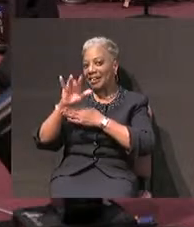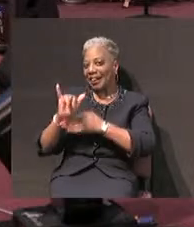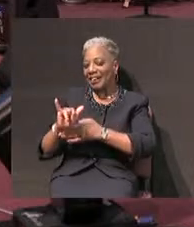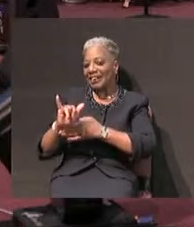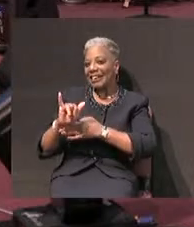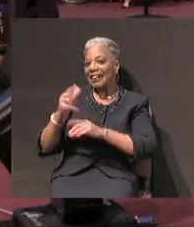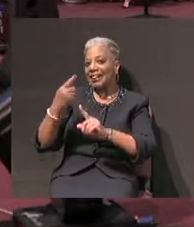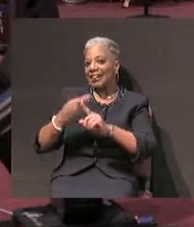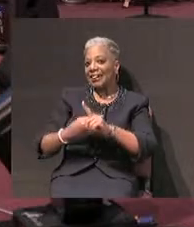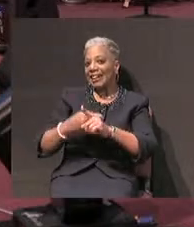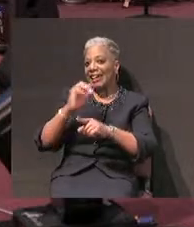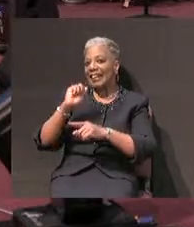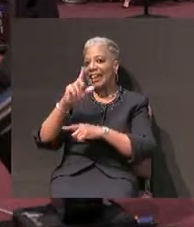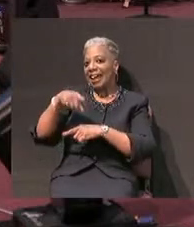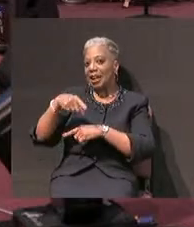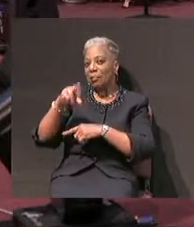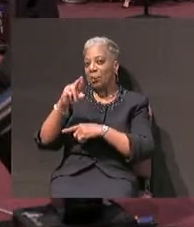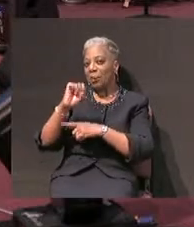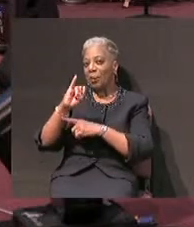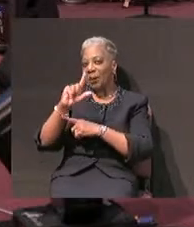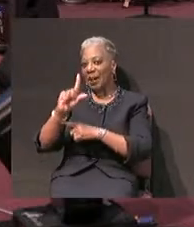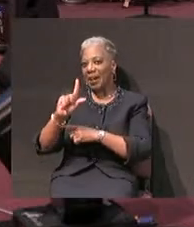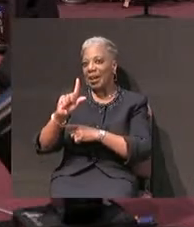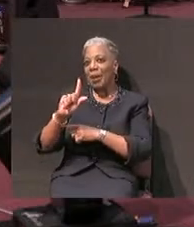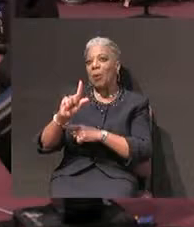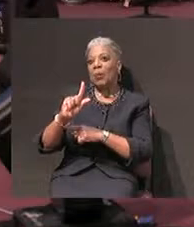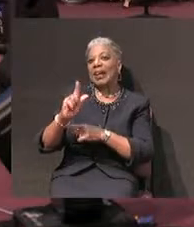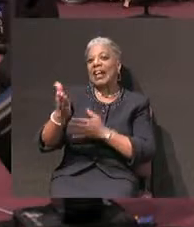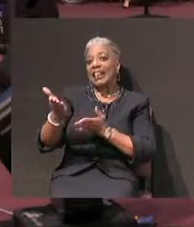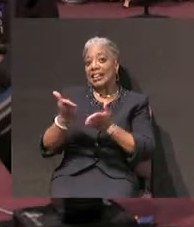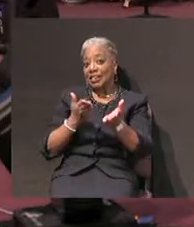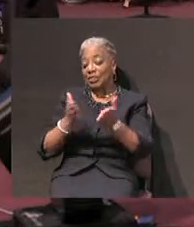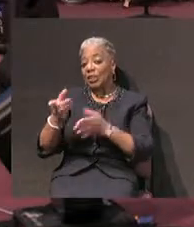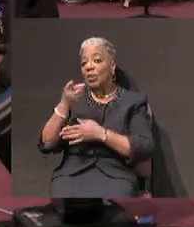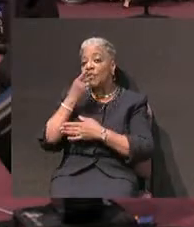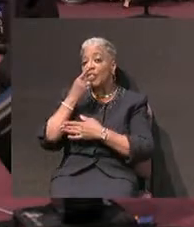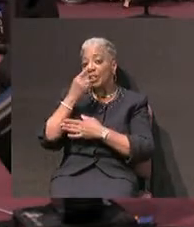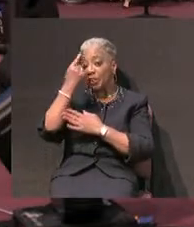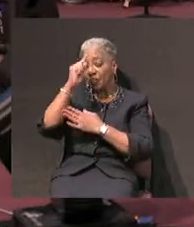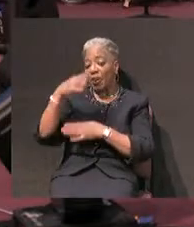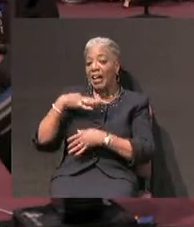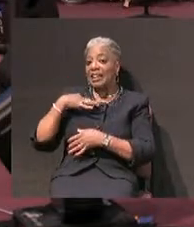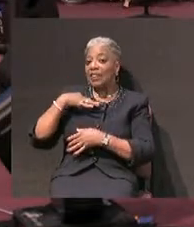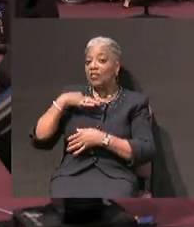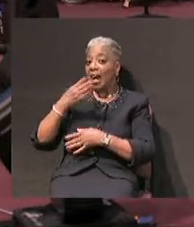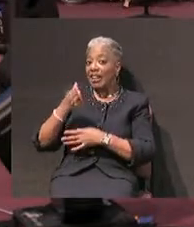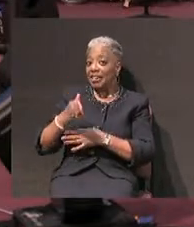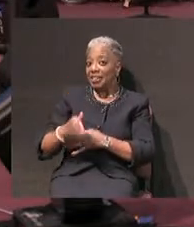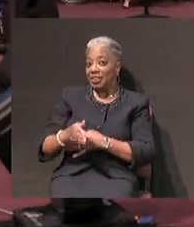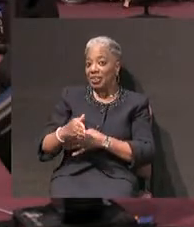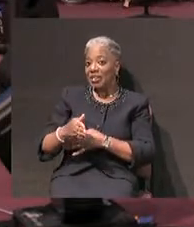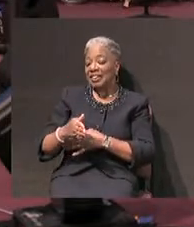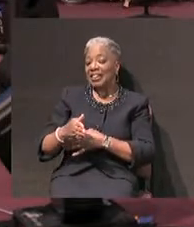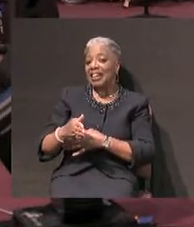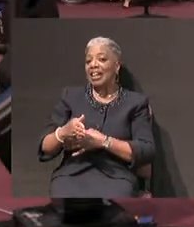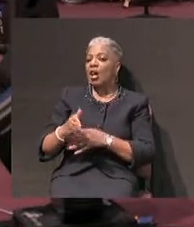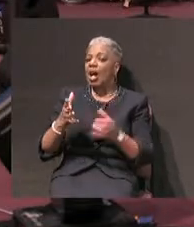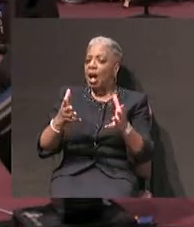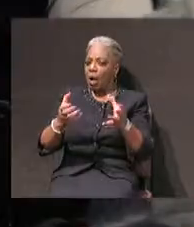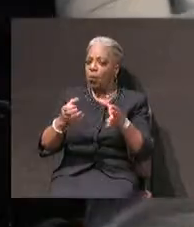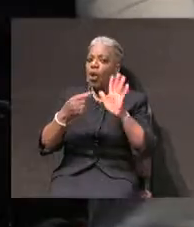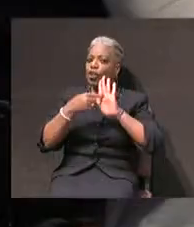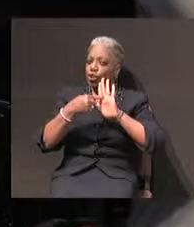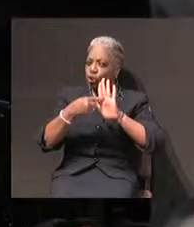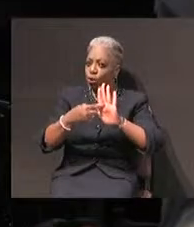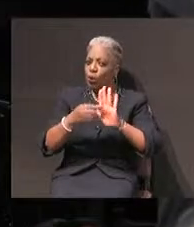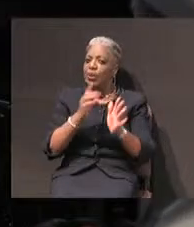the volunteers of that campus. We don't know you come unless you register. Now, look, this is our time to show you how much we appreciate you. We